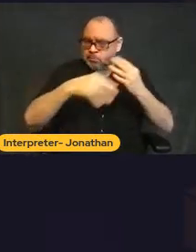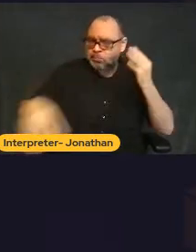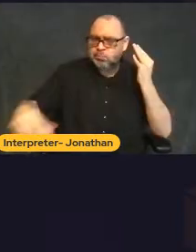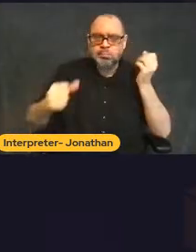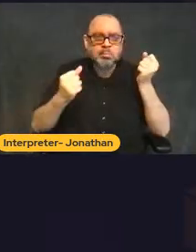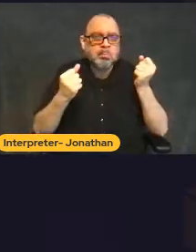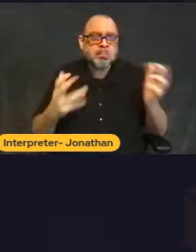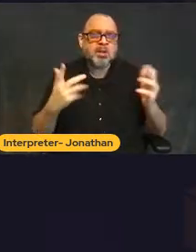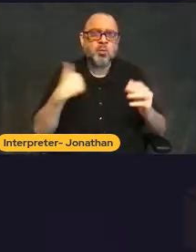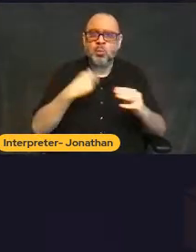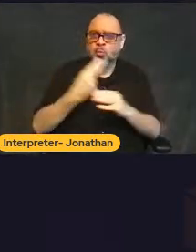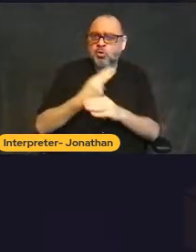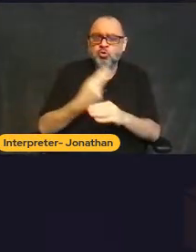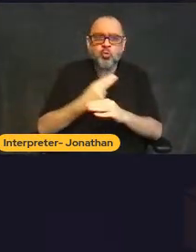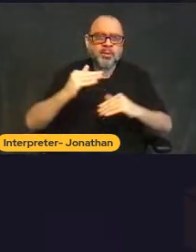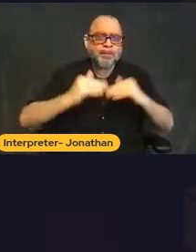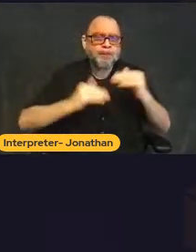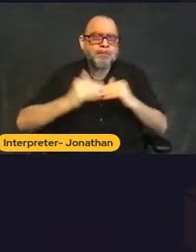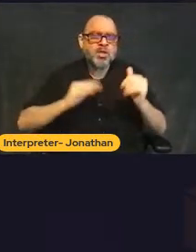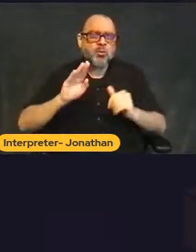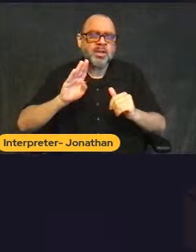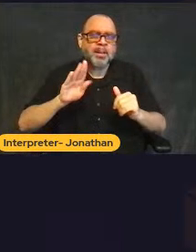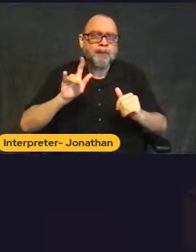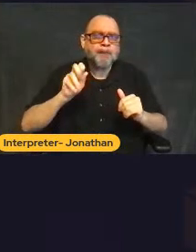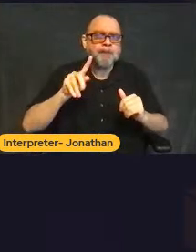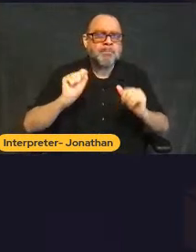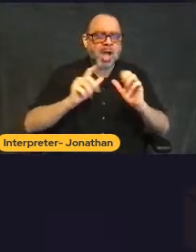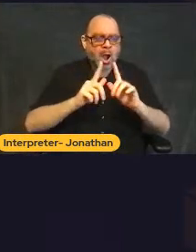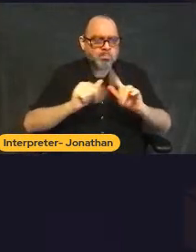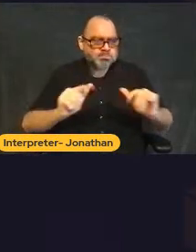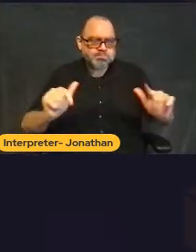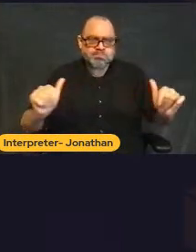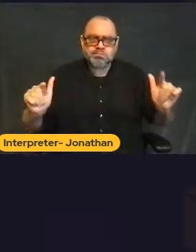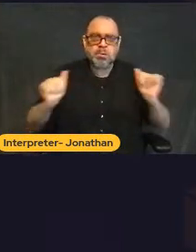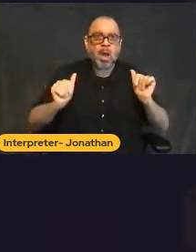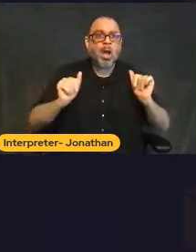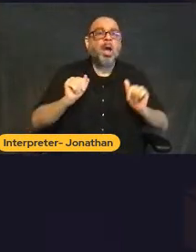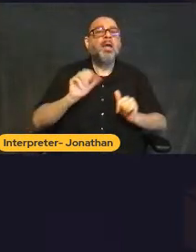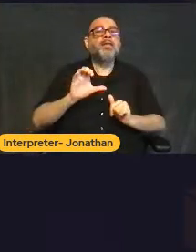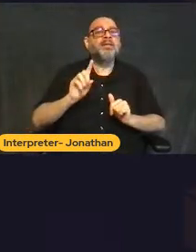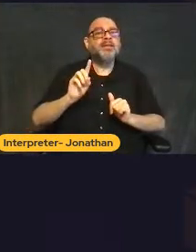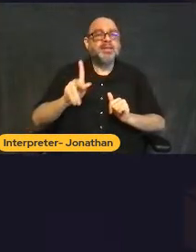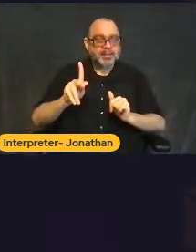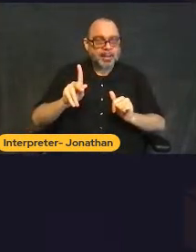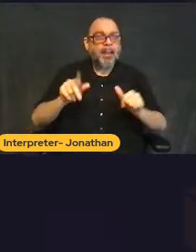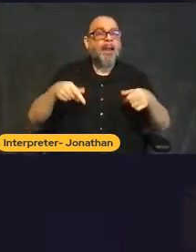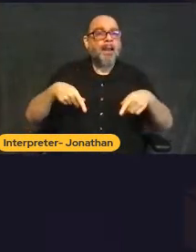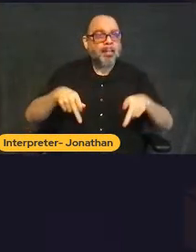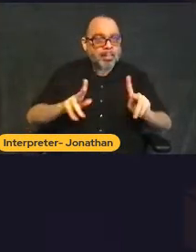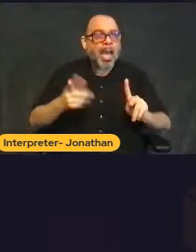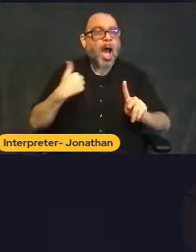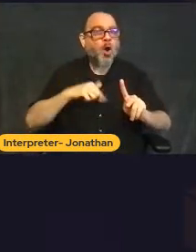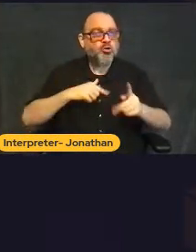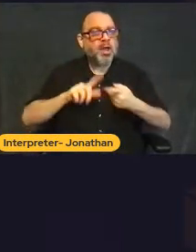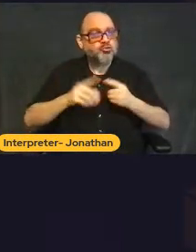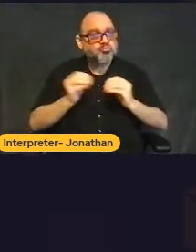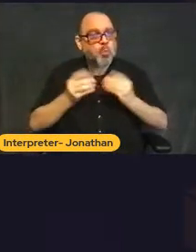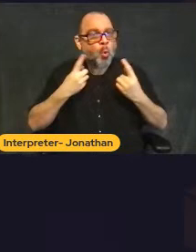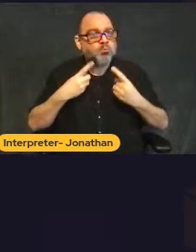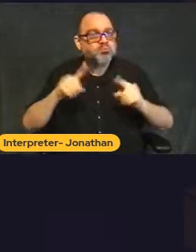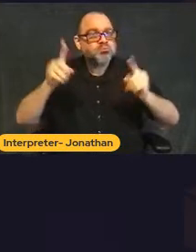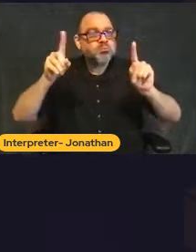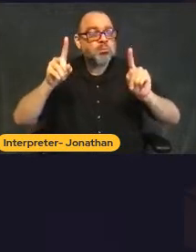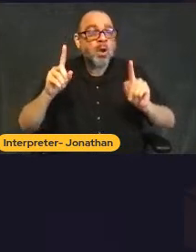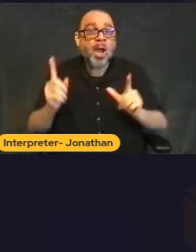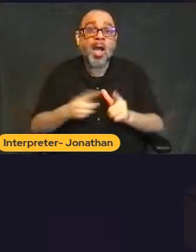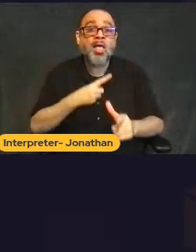many building blocks, and CDK, it really enabled us in the project. But then one